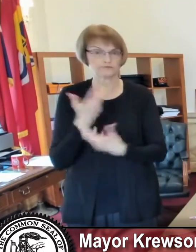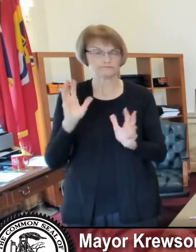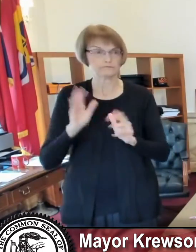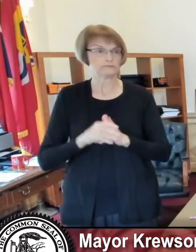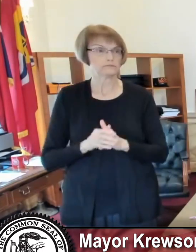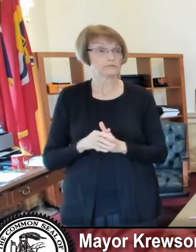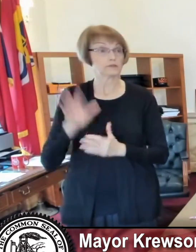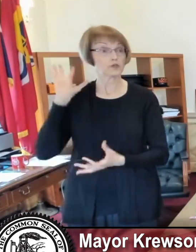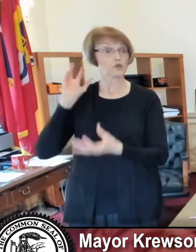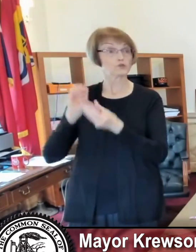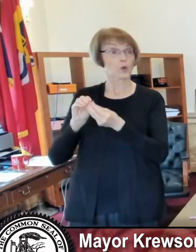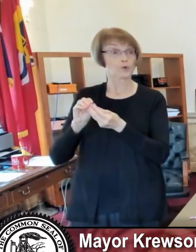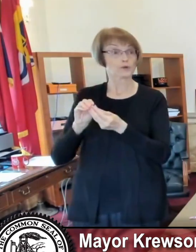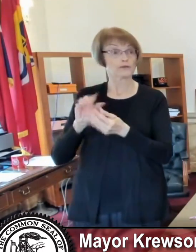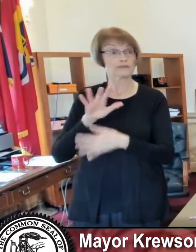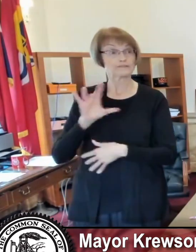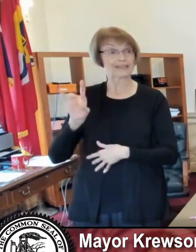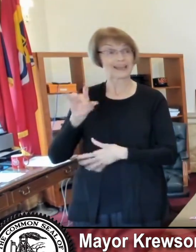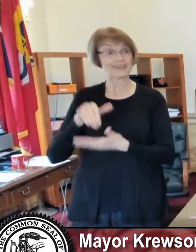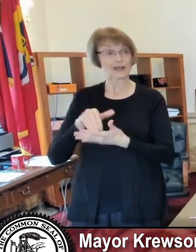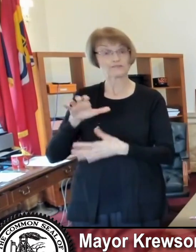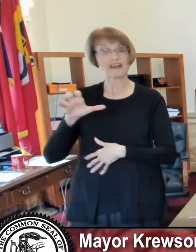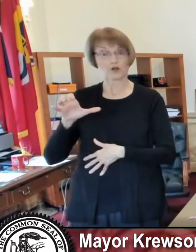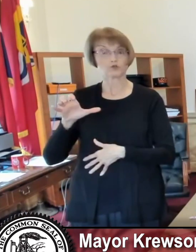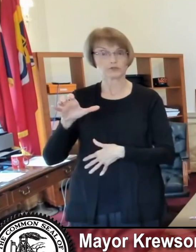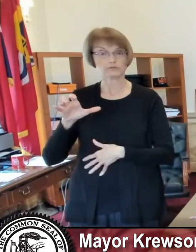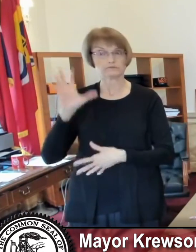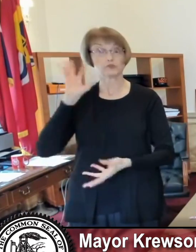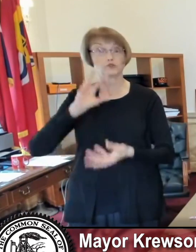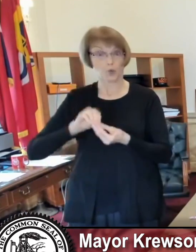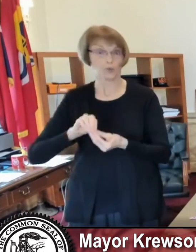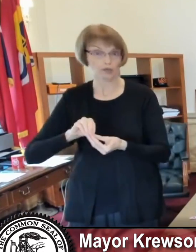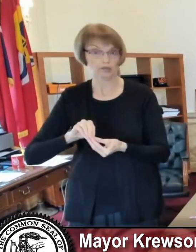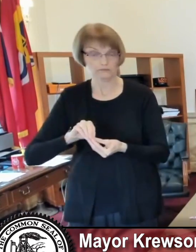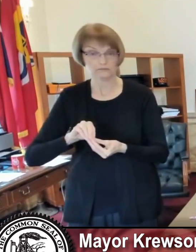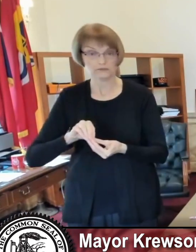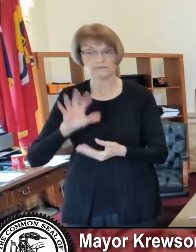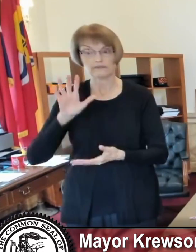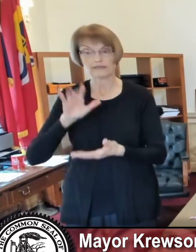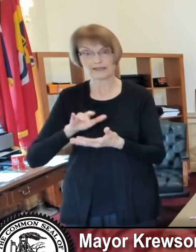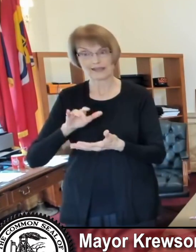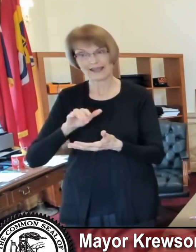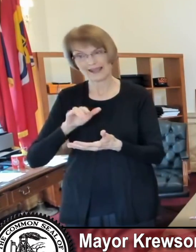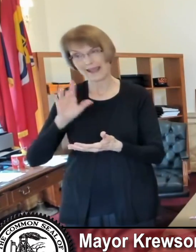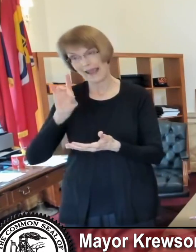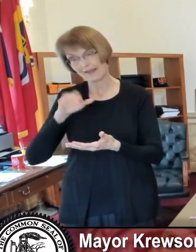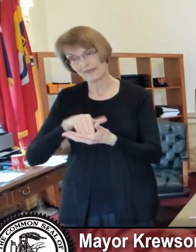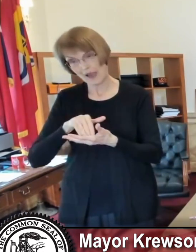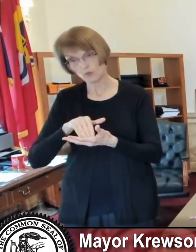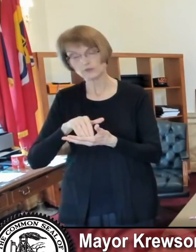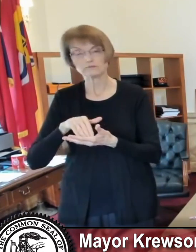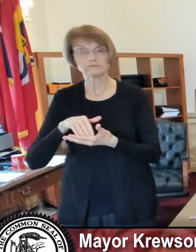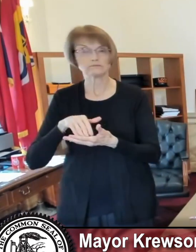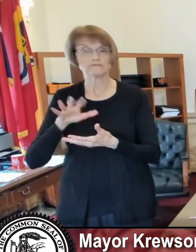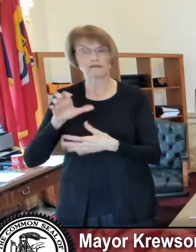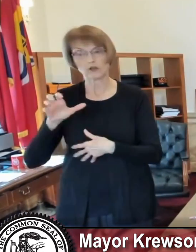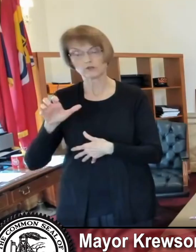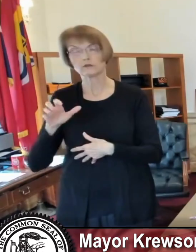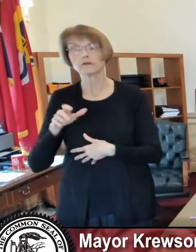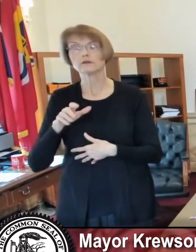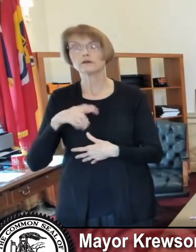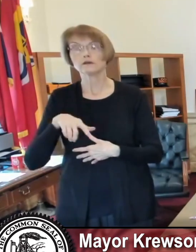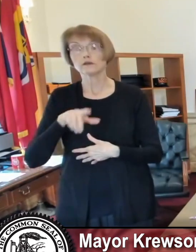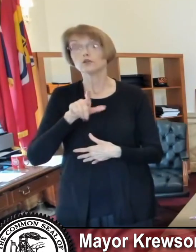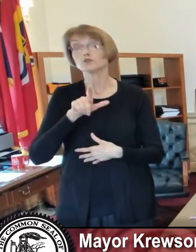Total doses is 58,005. Okay, thank you for that. Total doses 58,005. So about 20,000 people